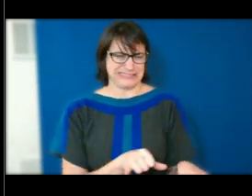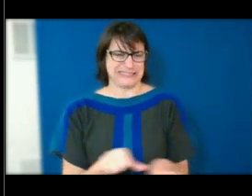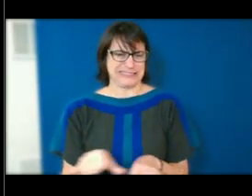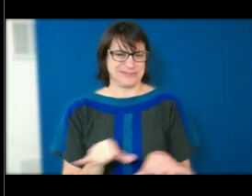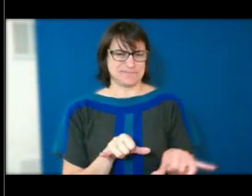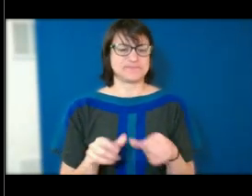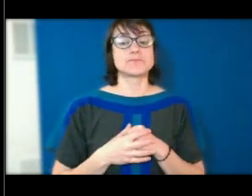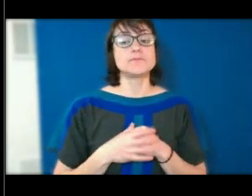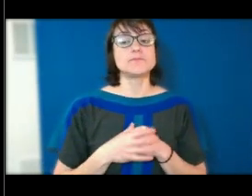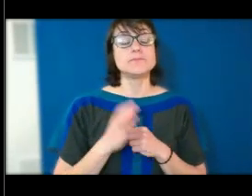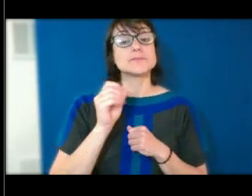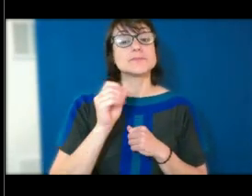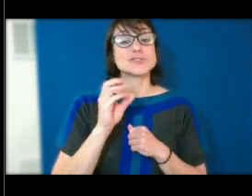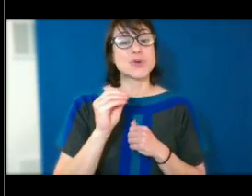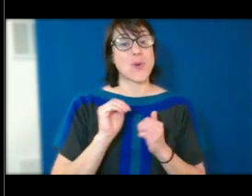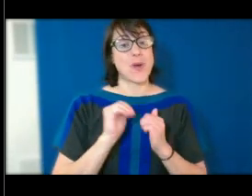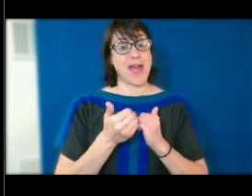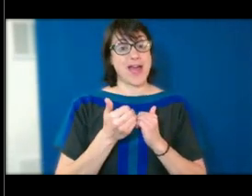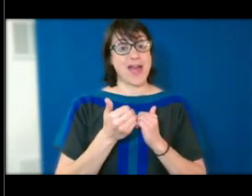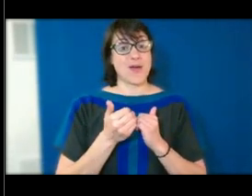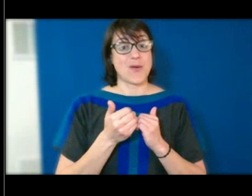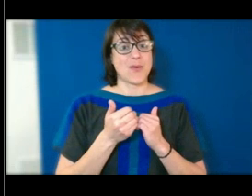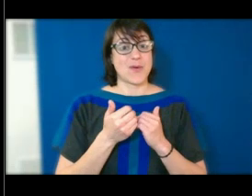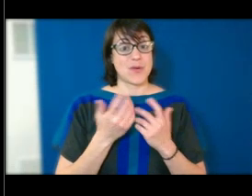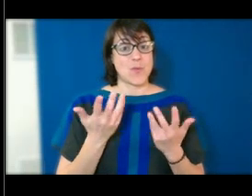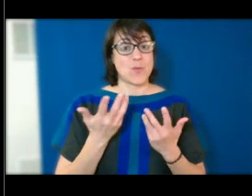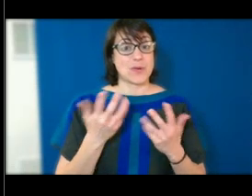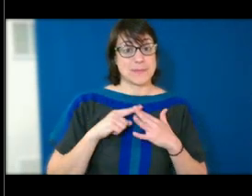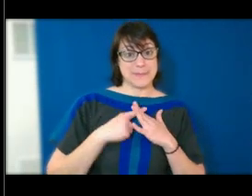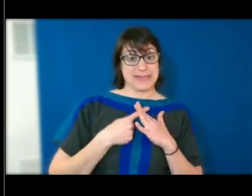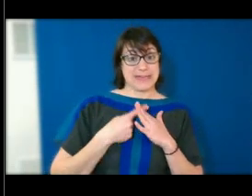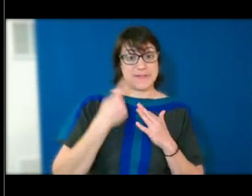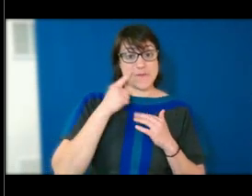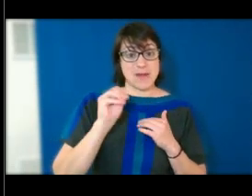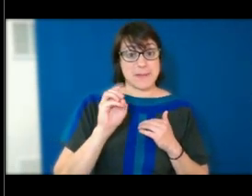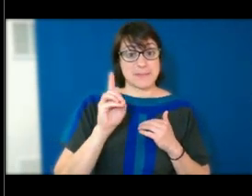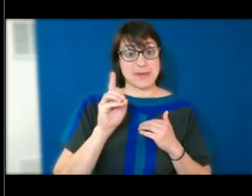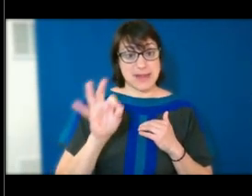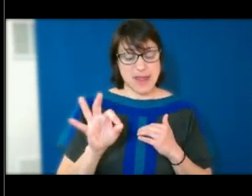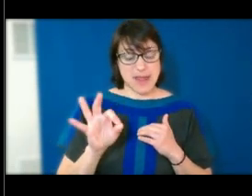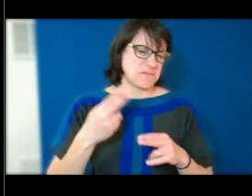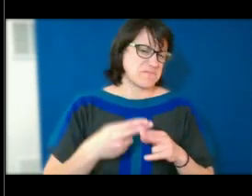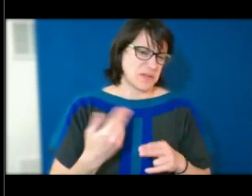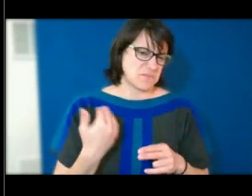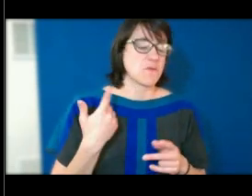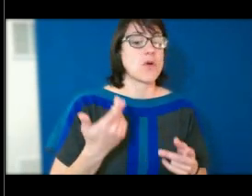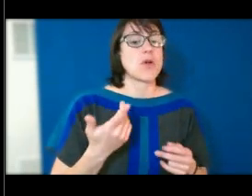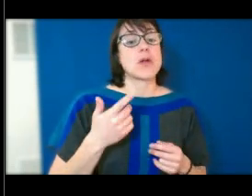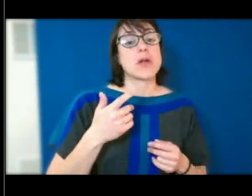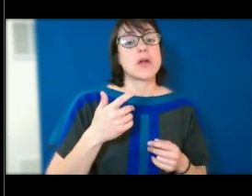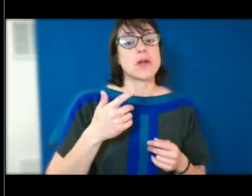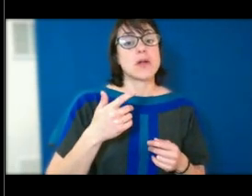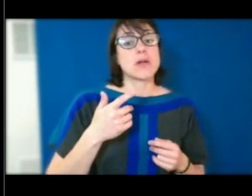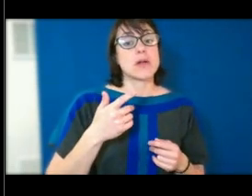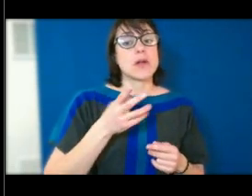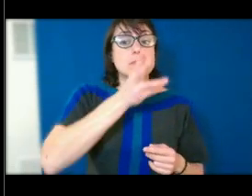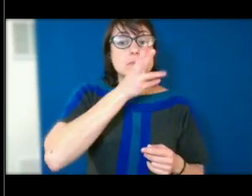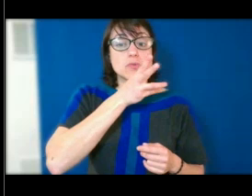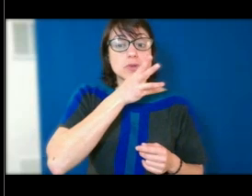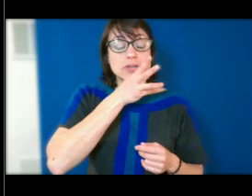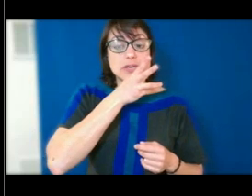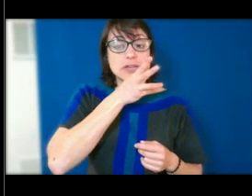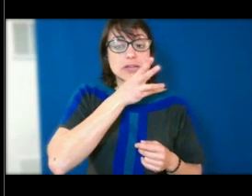So the origin story, as I had mentioned earlier, was that the Marine Debris Program leadership really took a look around and said, what